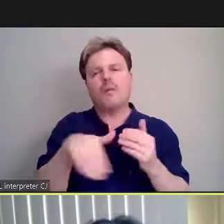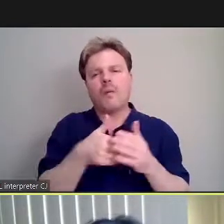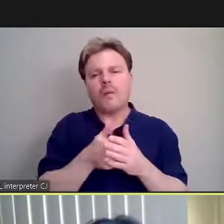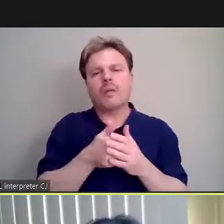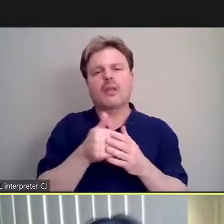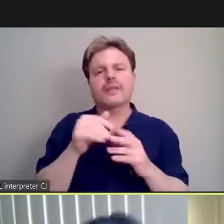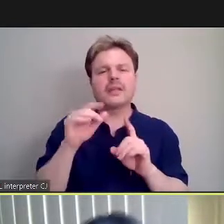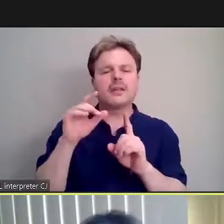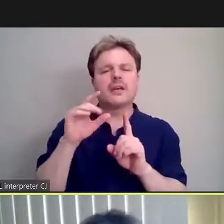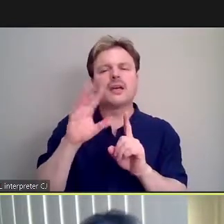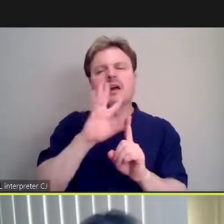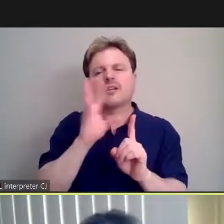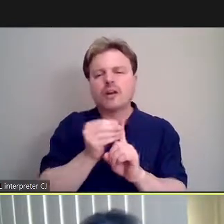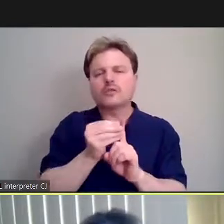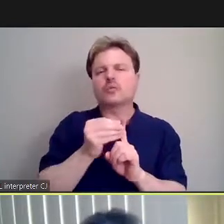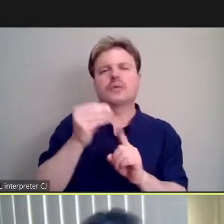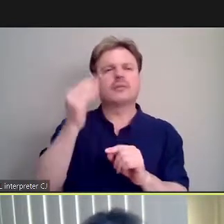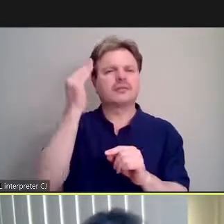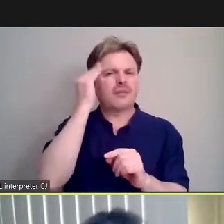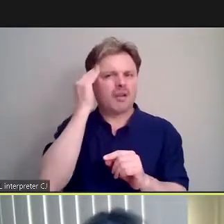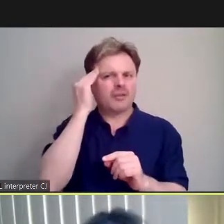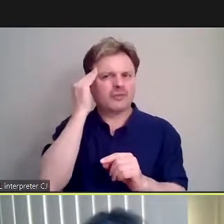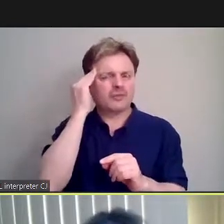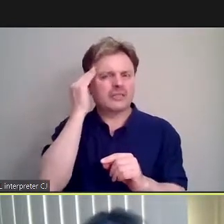cultural knowledges at our